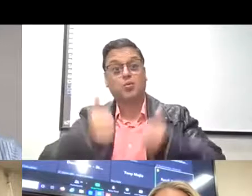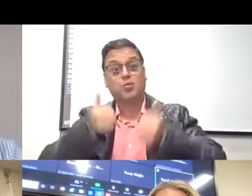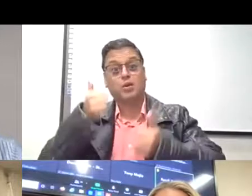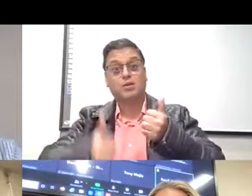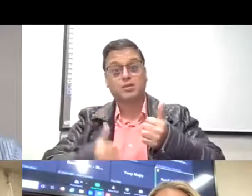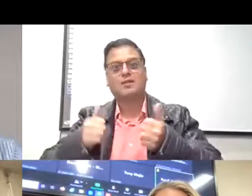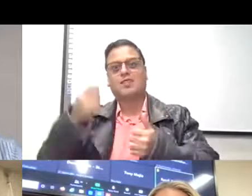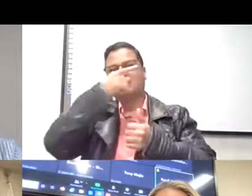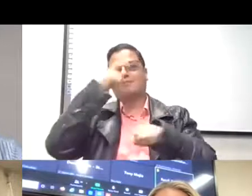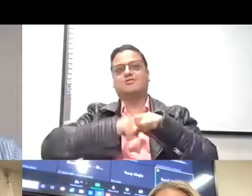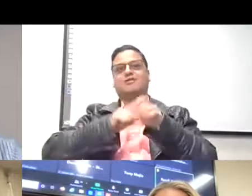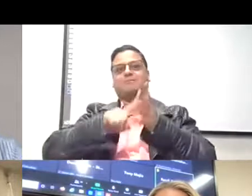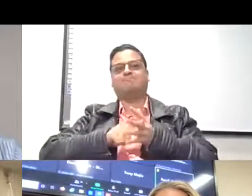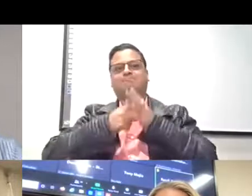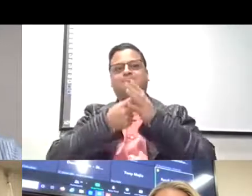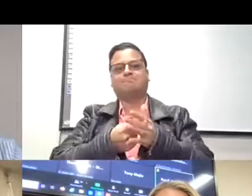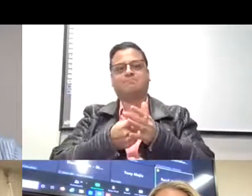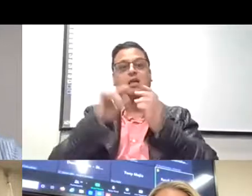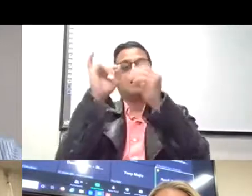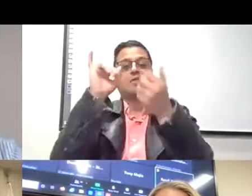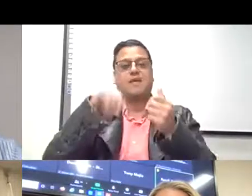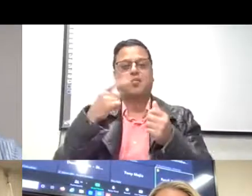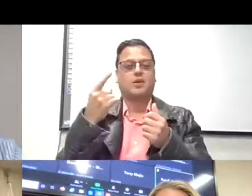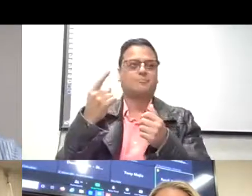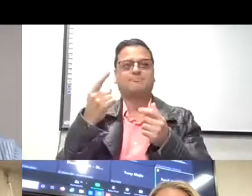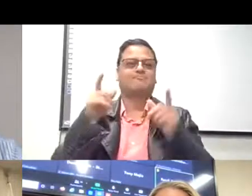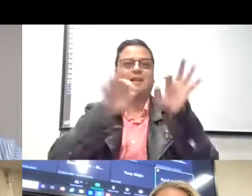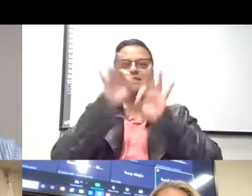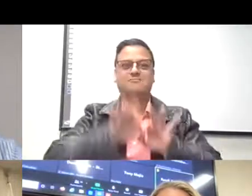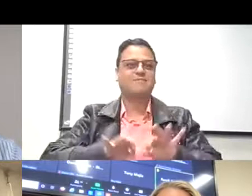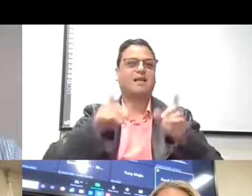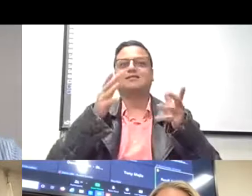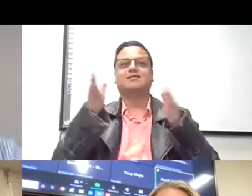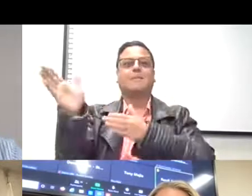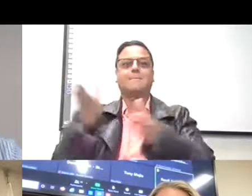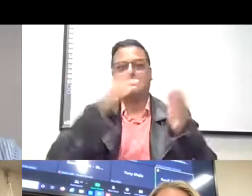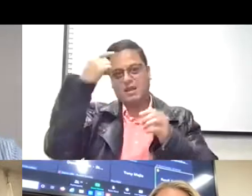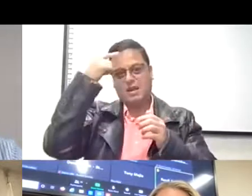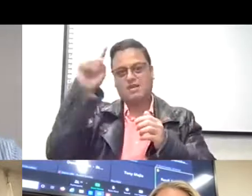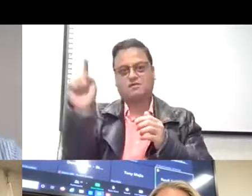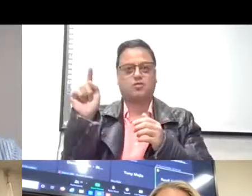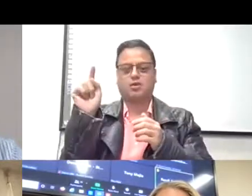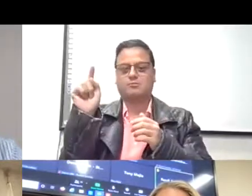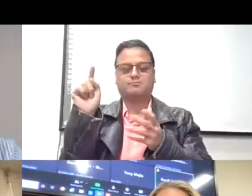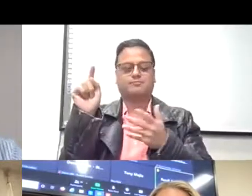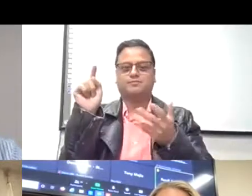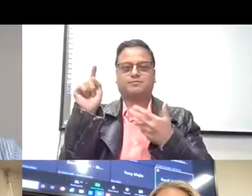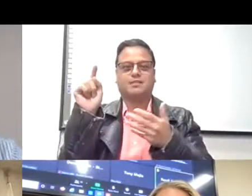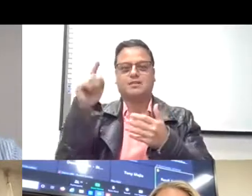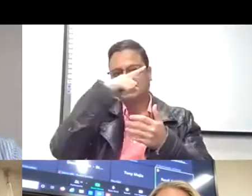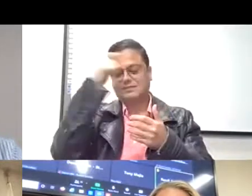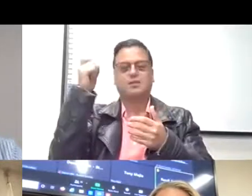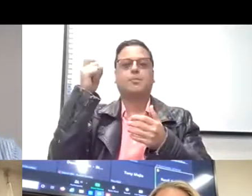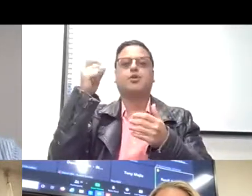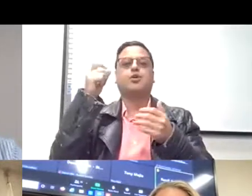of summer, because that's the one that, you know, would detail out the plans for the summer construction that would